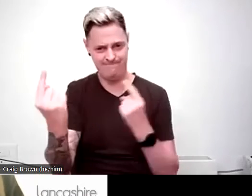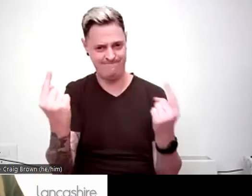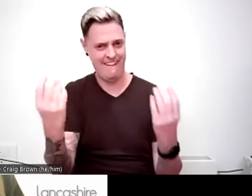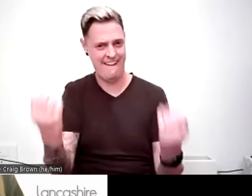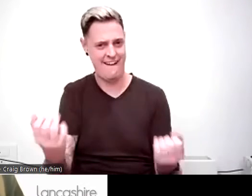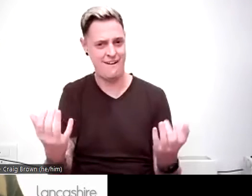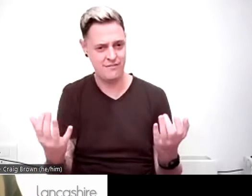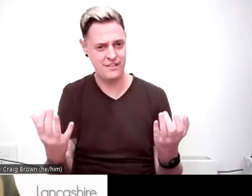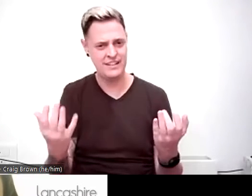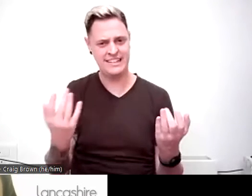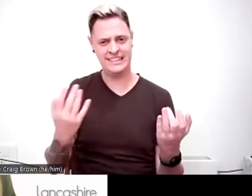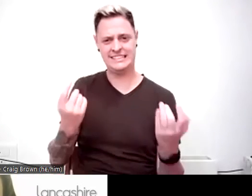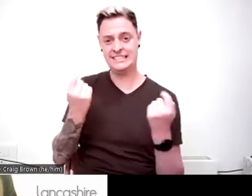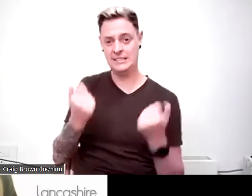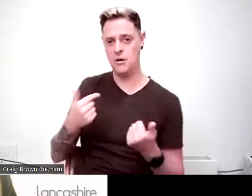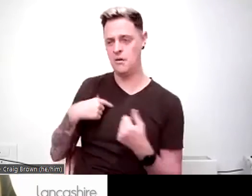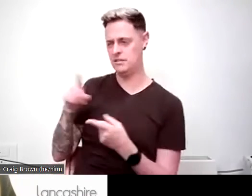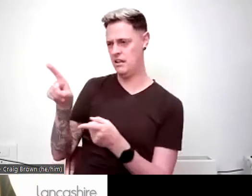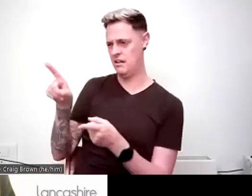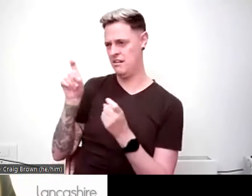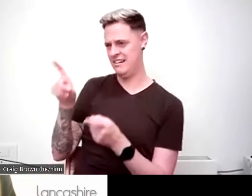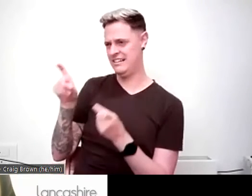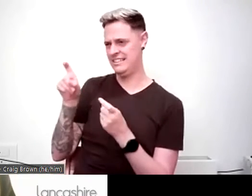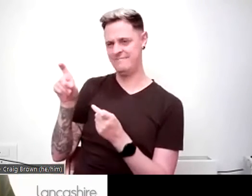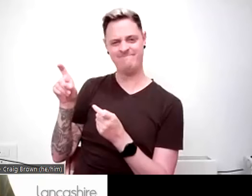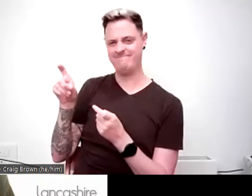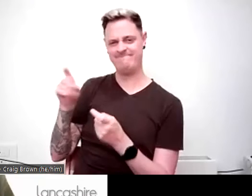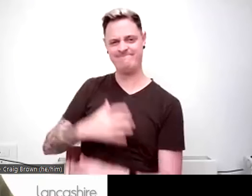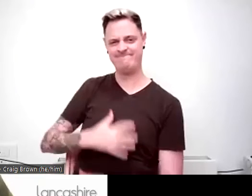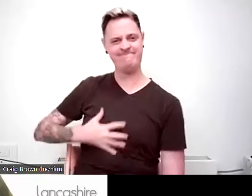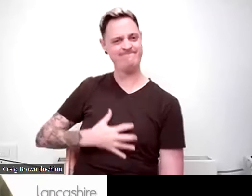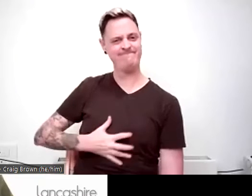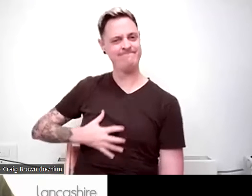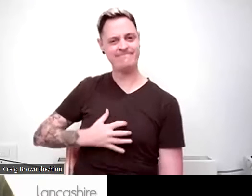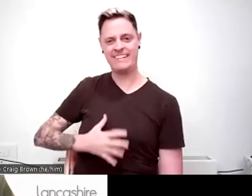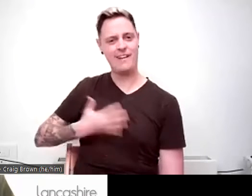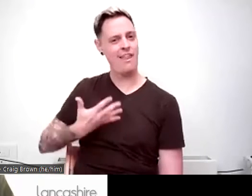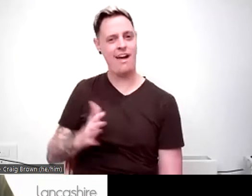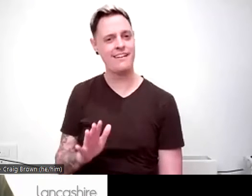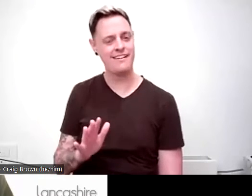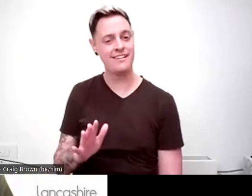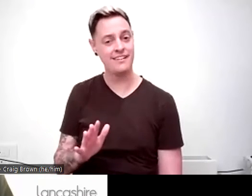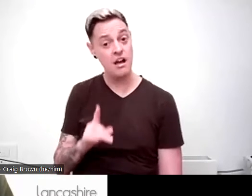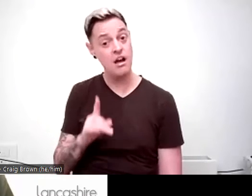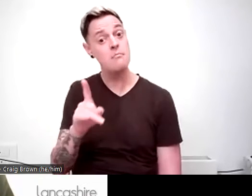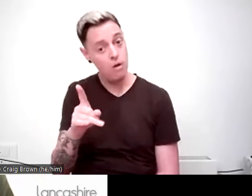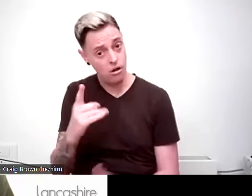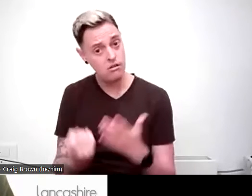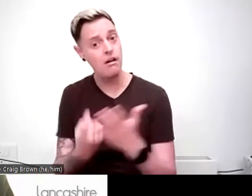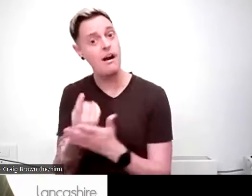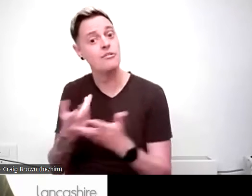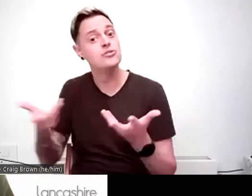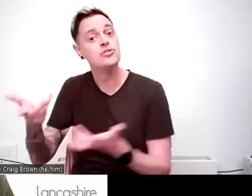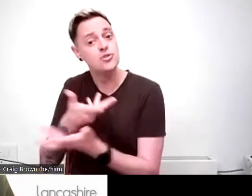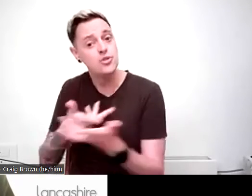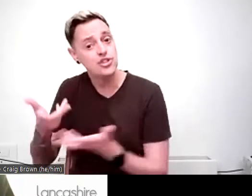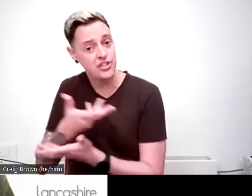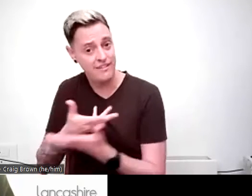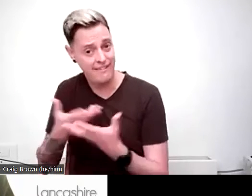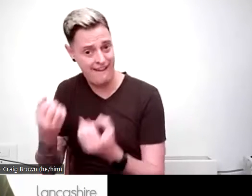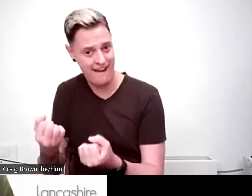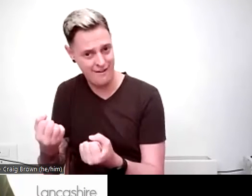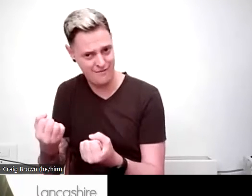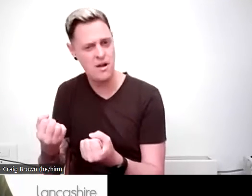like, oh, I don't really like that. And there were some discussions, there were some good discussions that came up, but it wasn't necessarily a part of